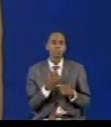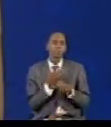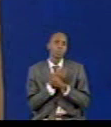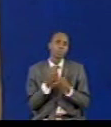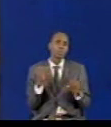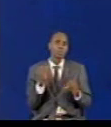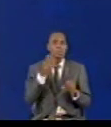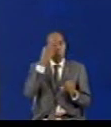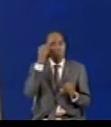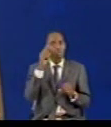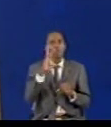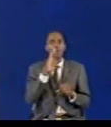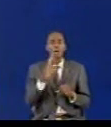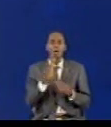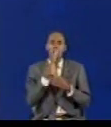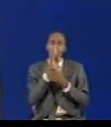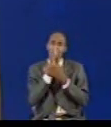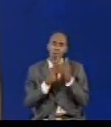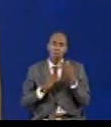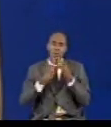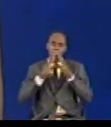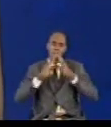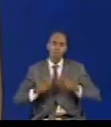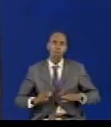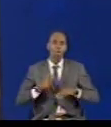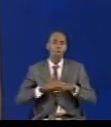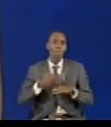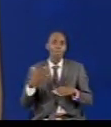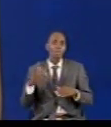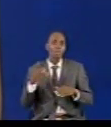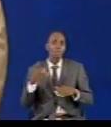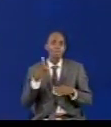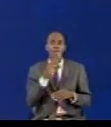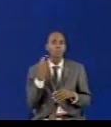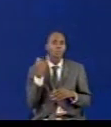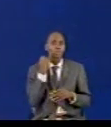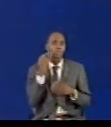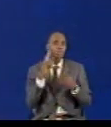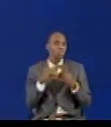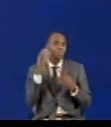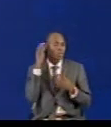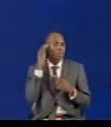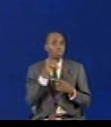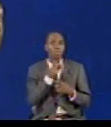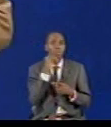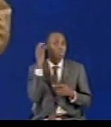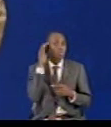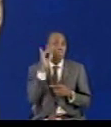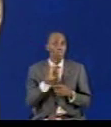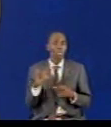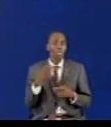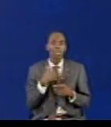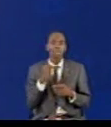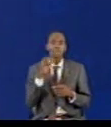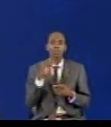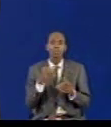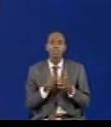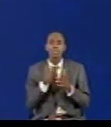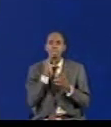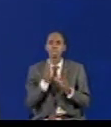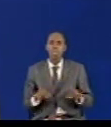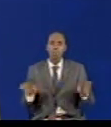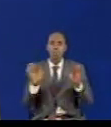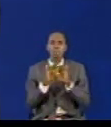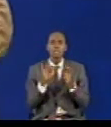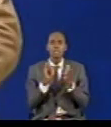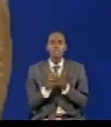you are silent on the things they ought to hear and they're not hearing. And so it's important that we